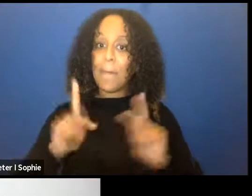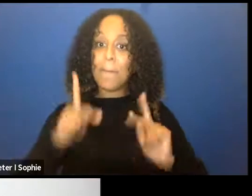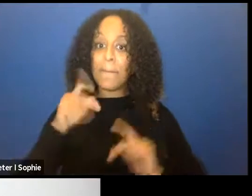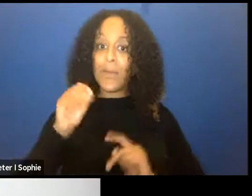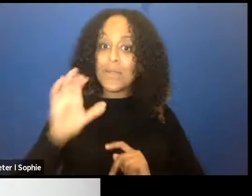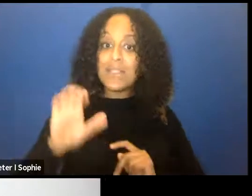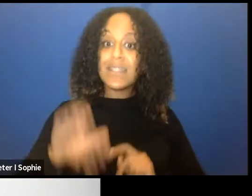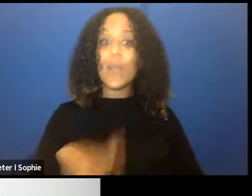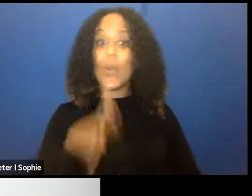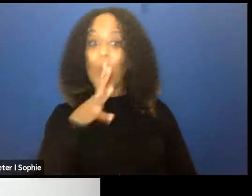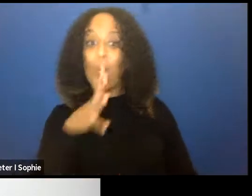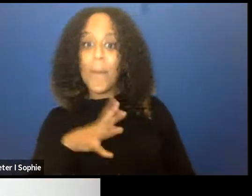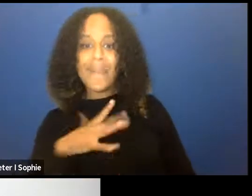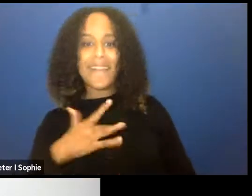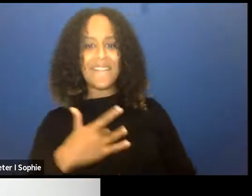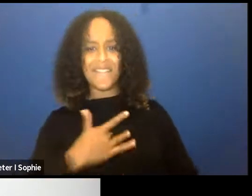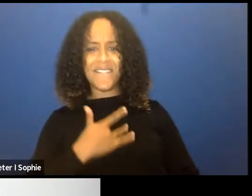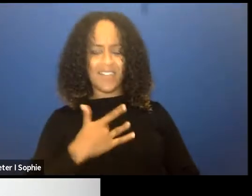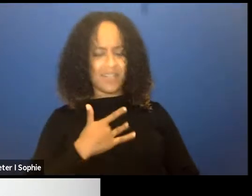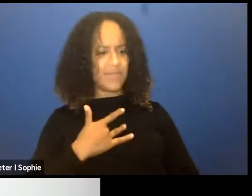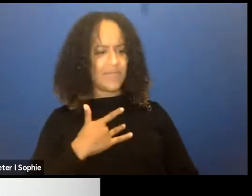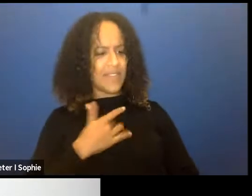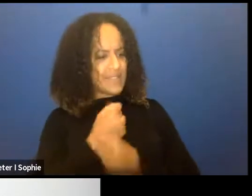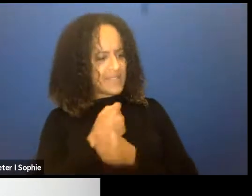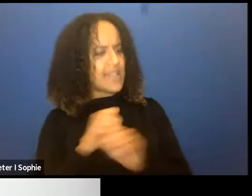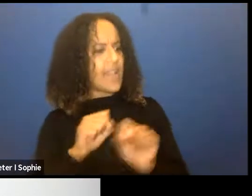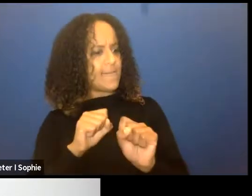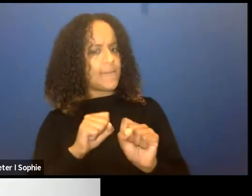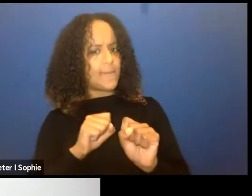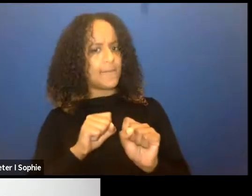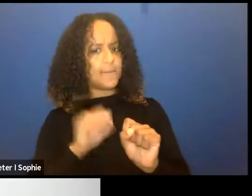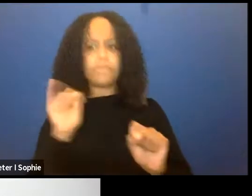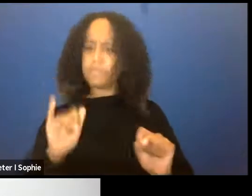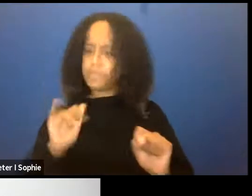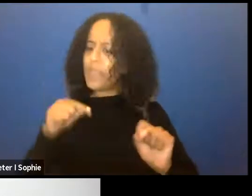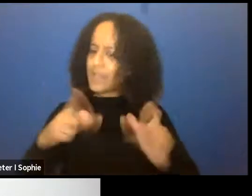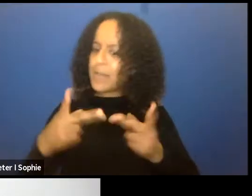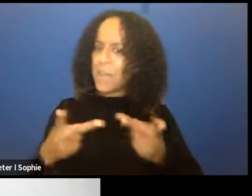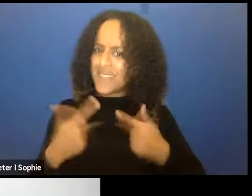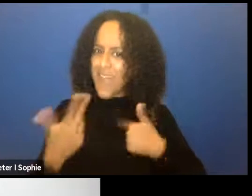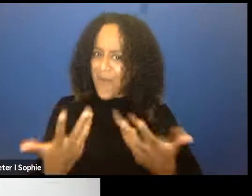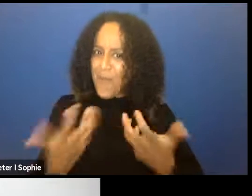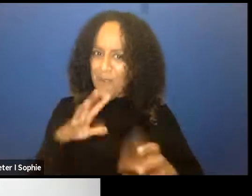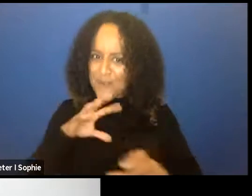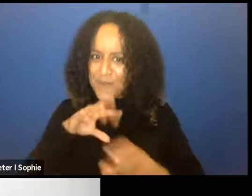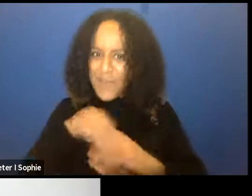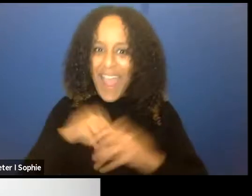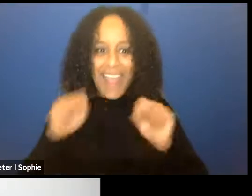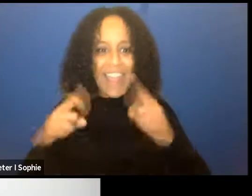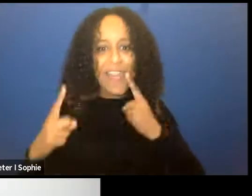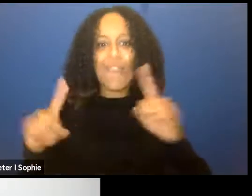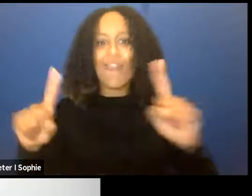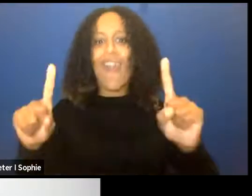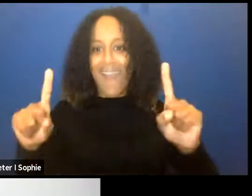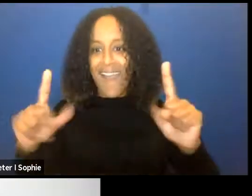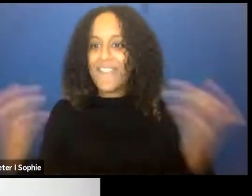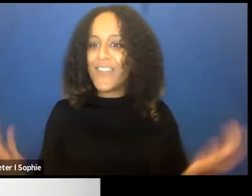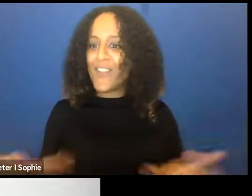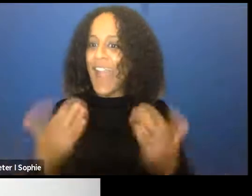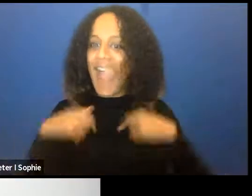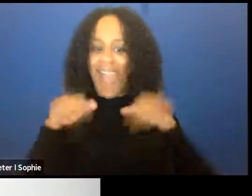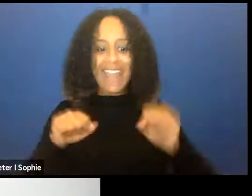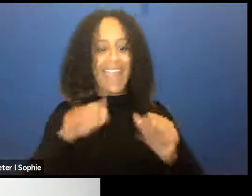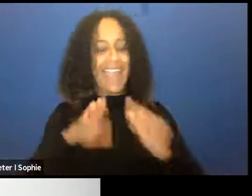and women feel that safety to say, like, this is a place where I want to be. I can thrive here and I can